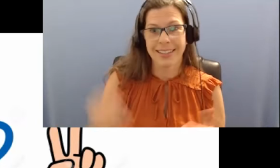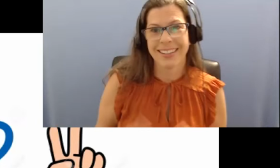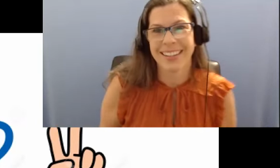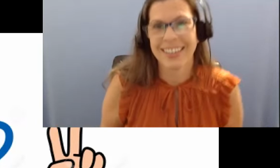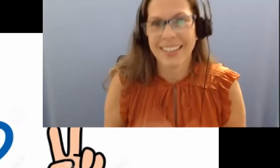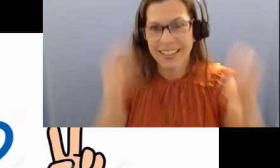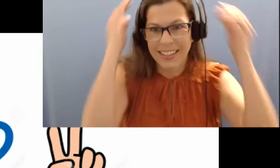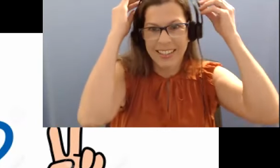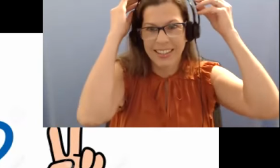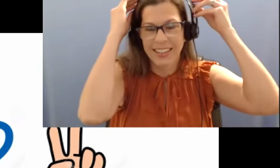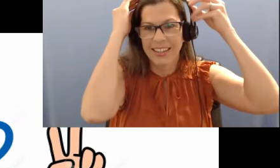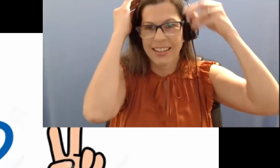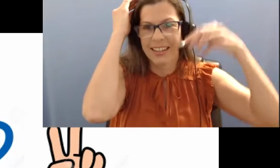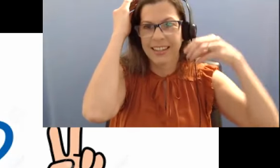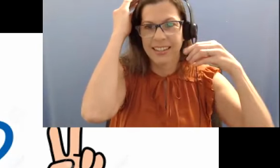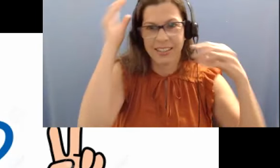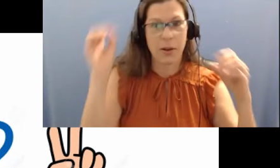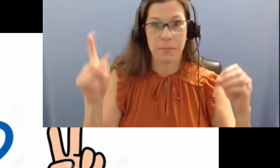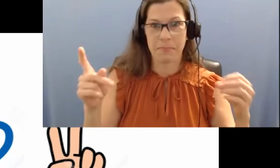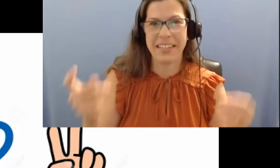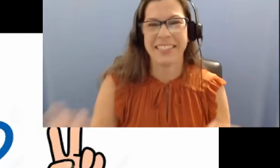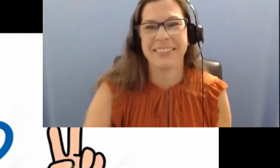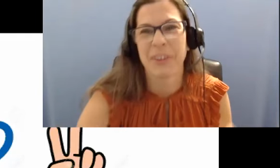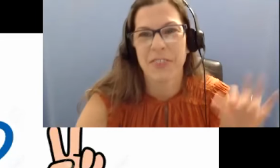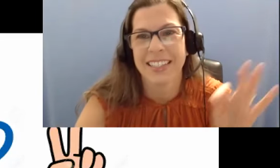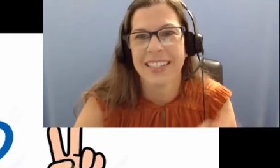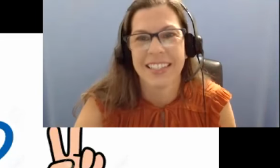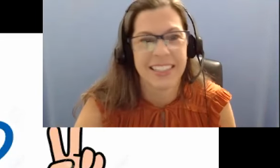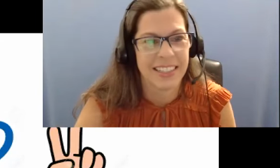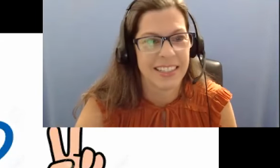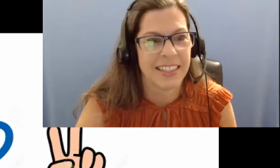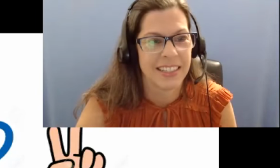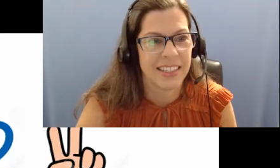anything? Nope, that's it. Okay, perfect.